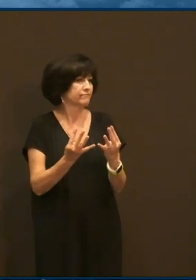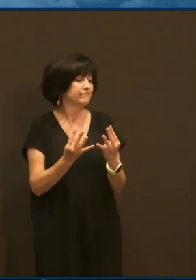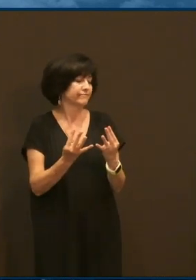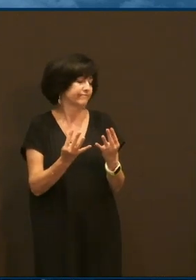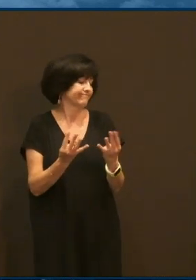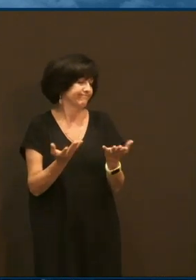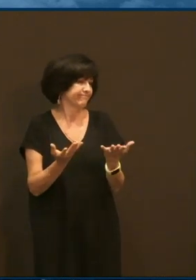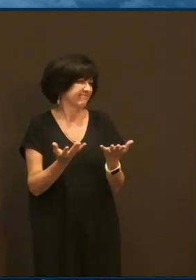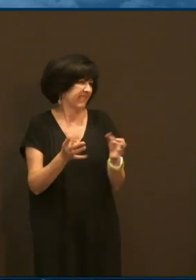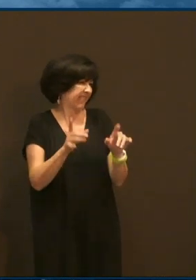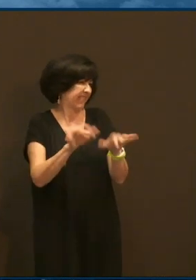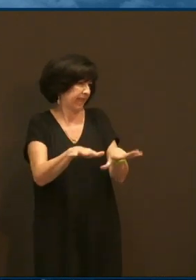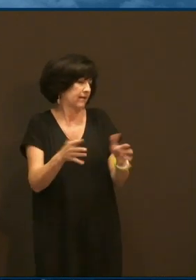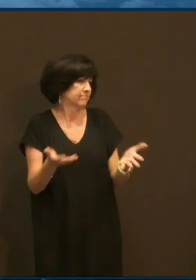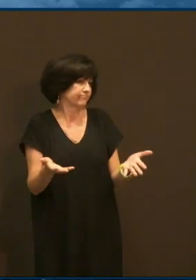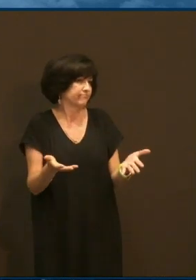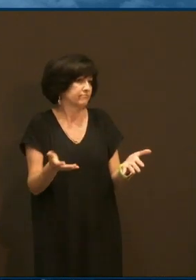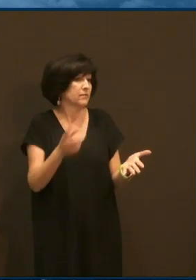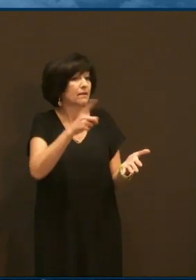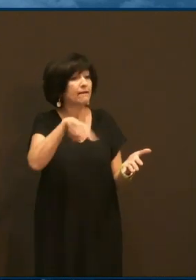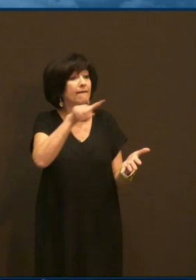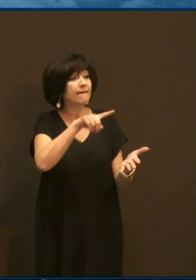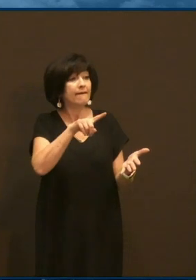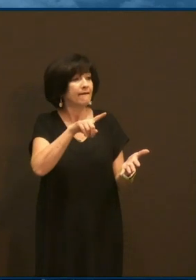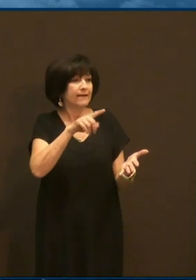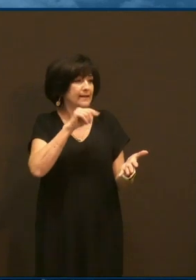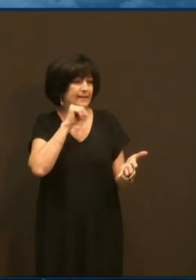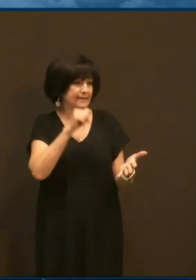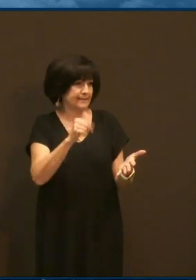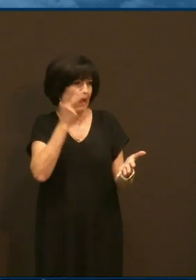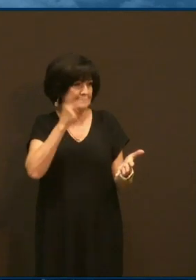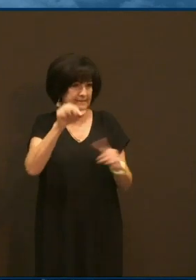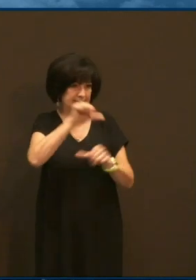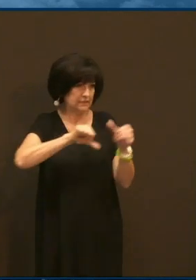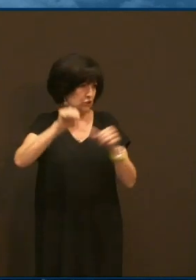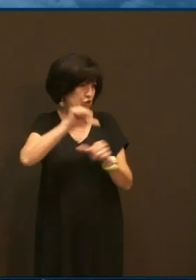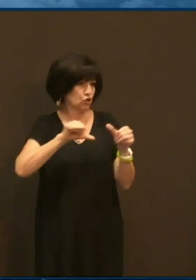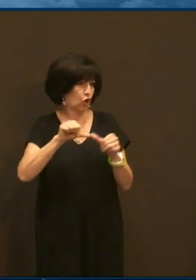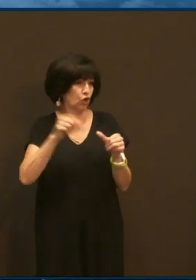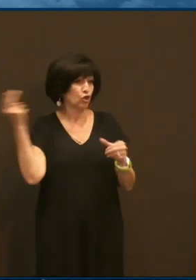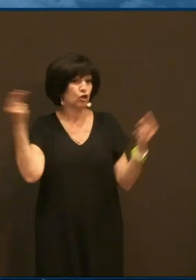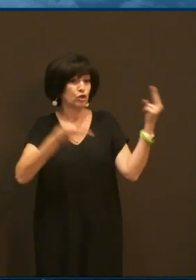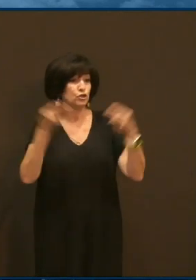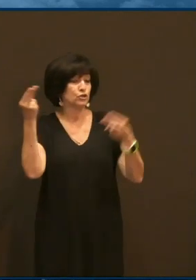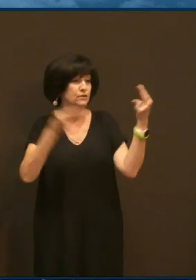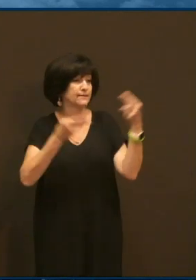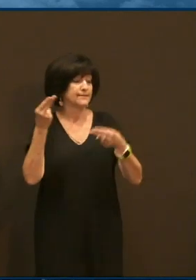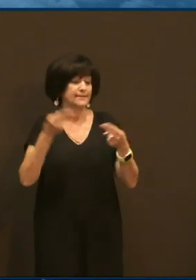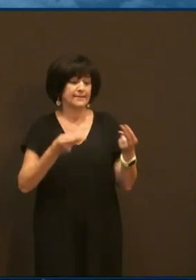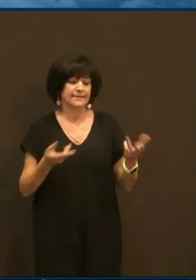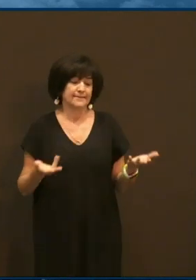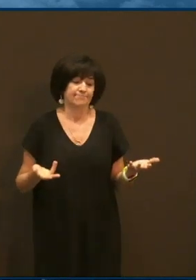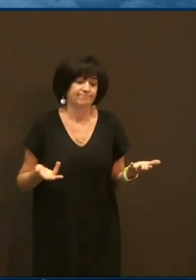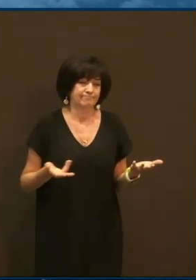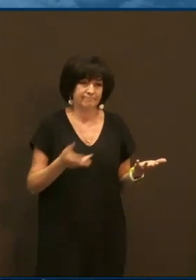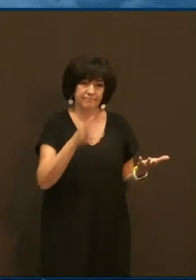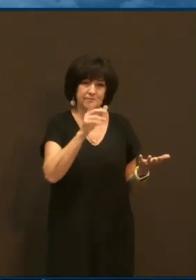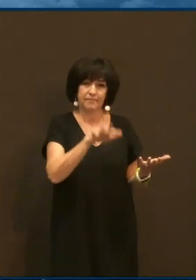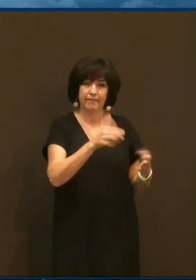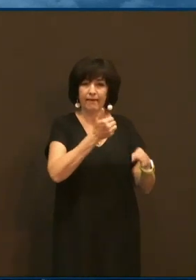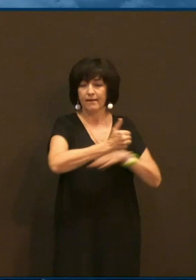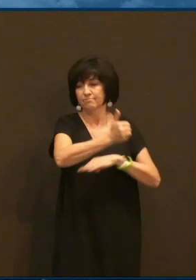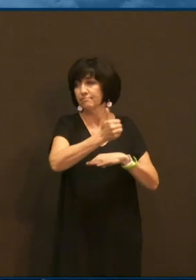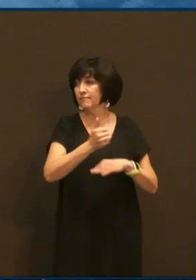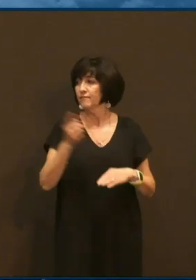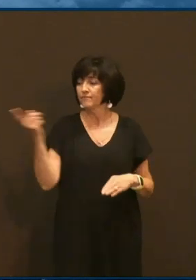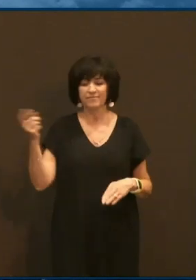not been in the same, group or neighborhood from other, areas. I don't know, Dr. Rattay, you have? Yeah, that's